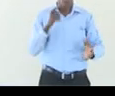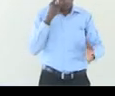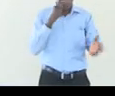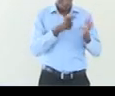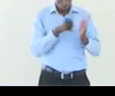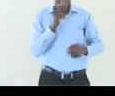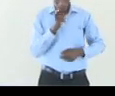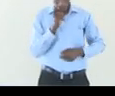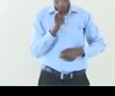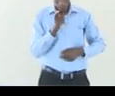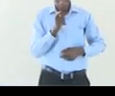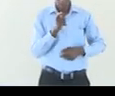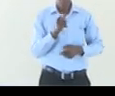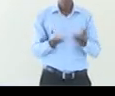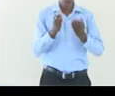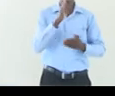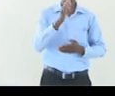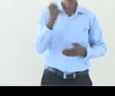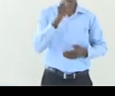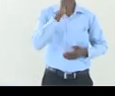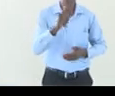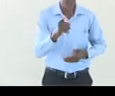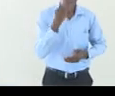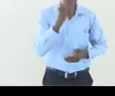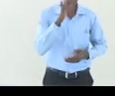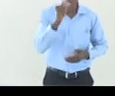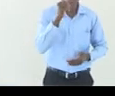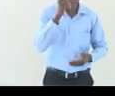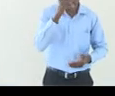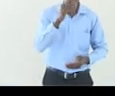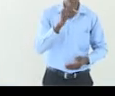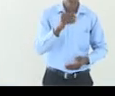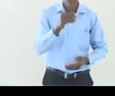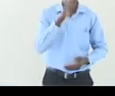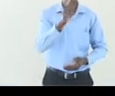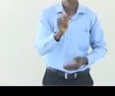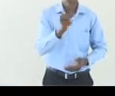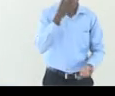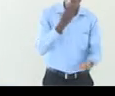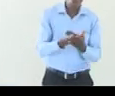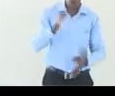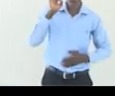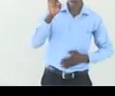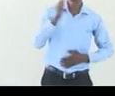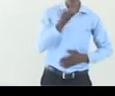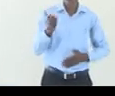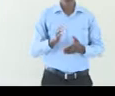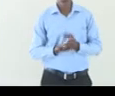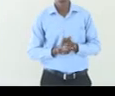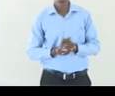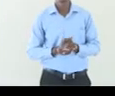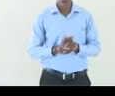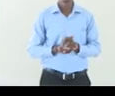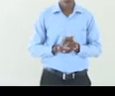watch it. Perhaps the truth is not being well preached. Because crowds don't embrace the